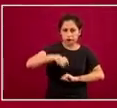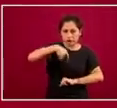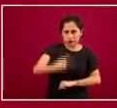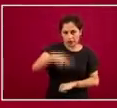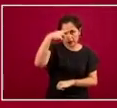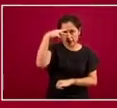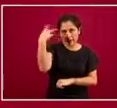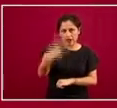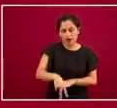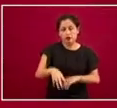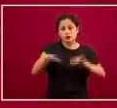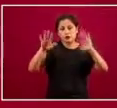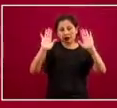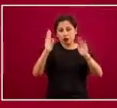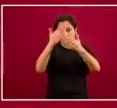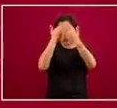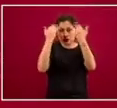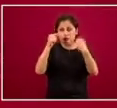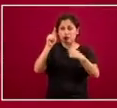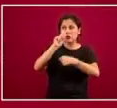within the country.